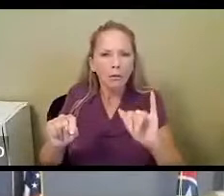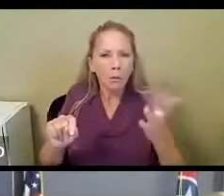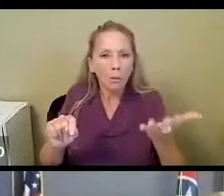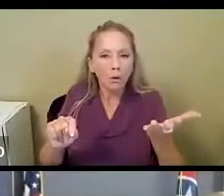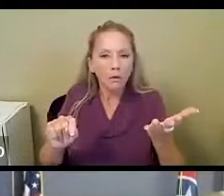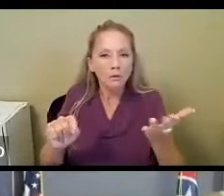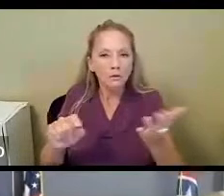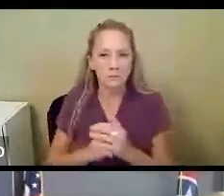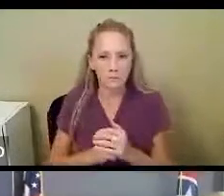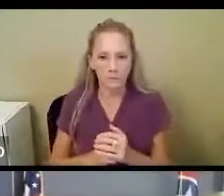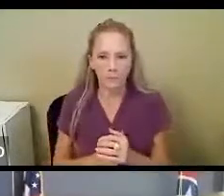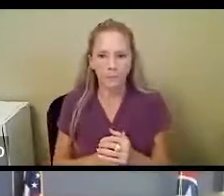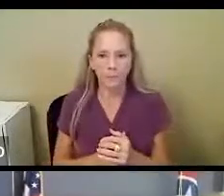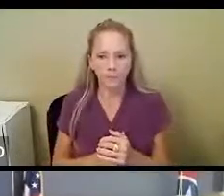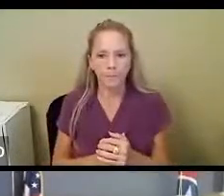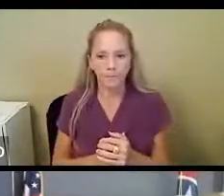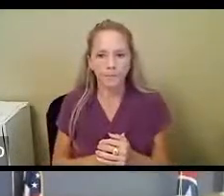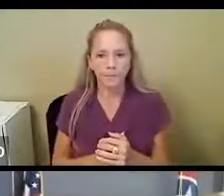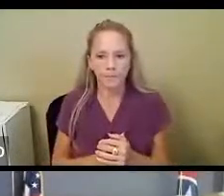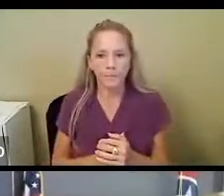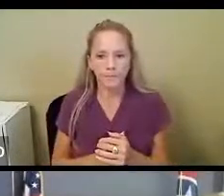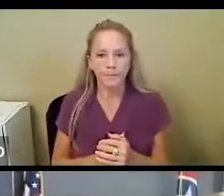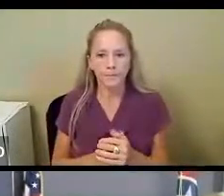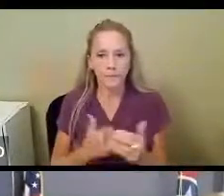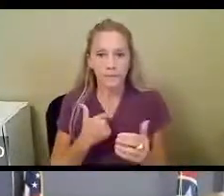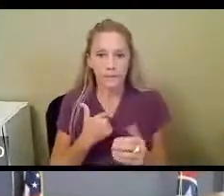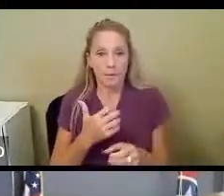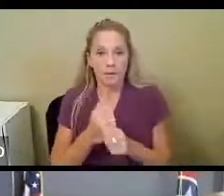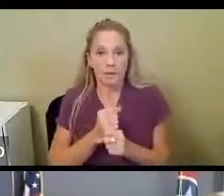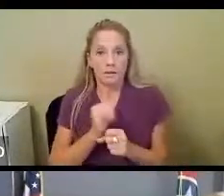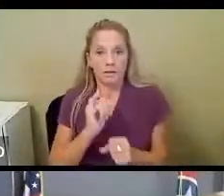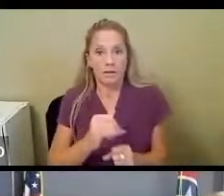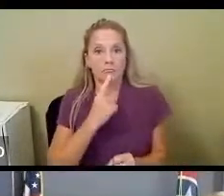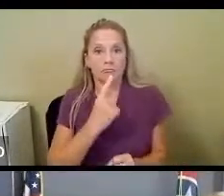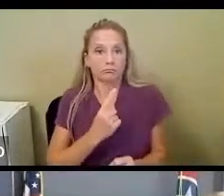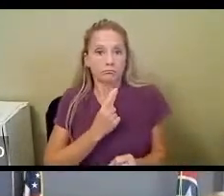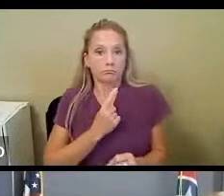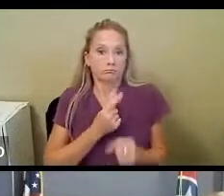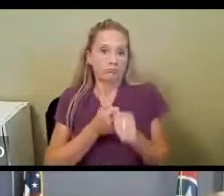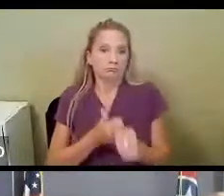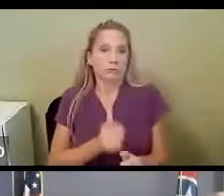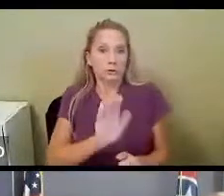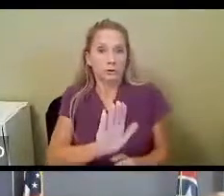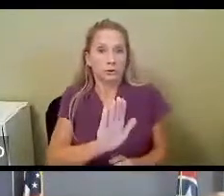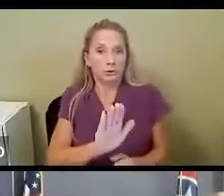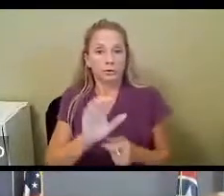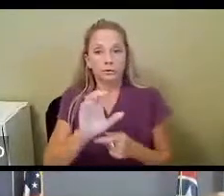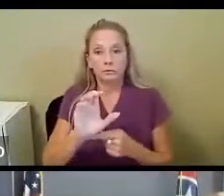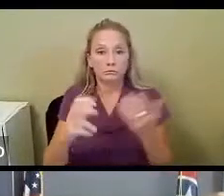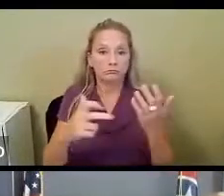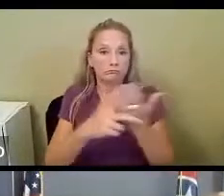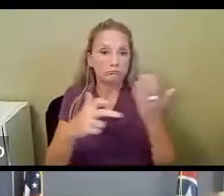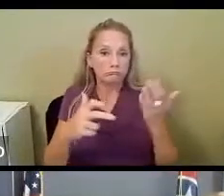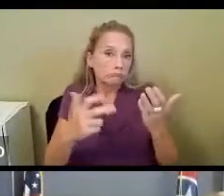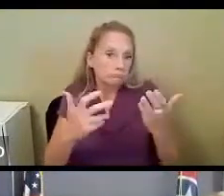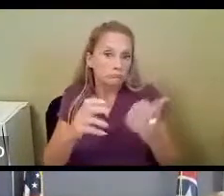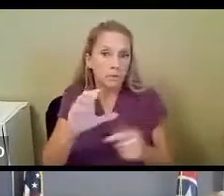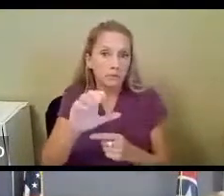guess I probably take that direction from you. I mean, whether it's, citations,